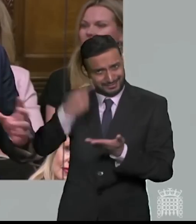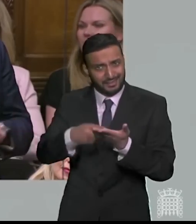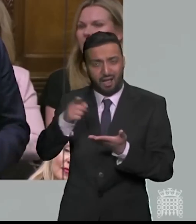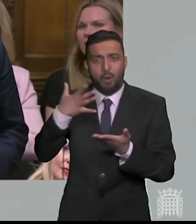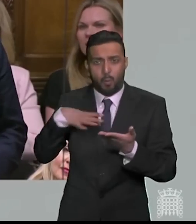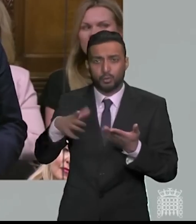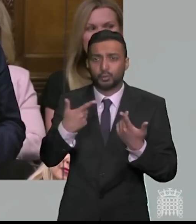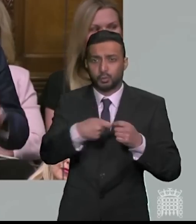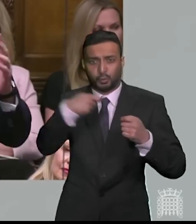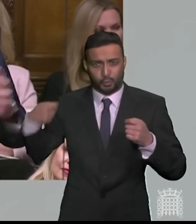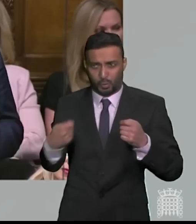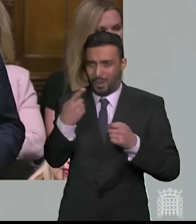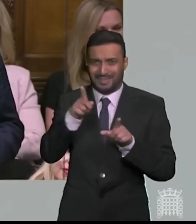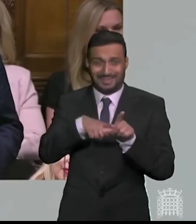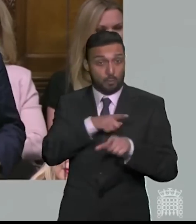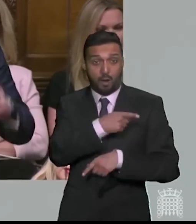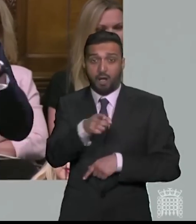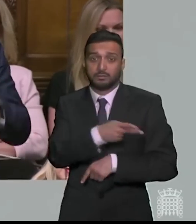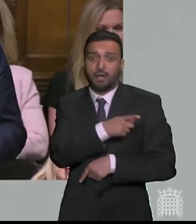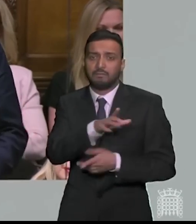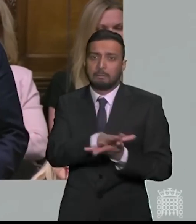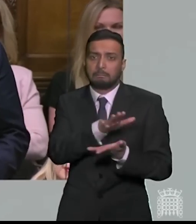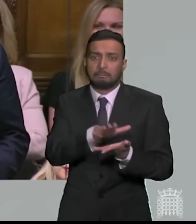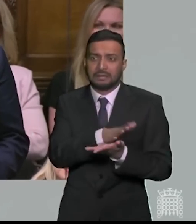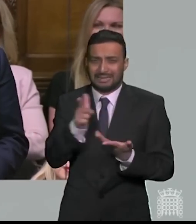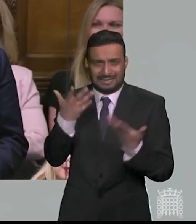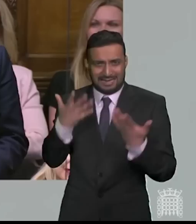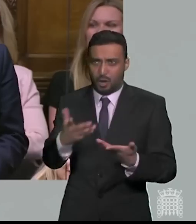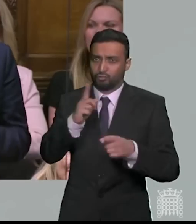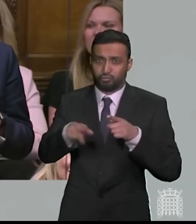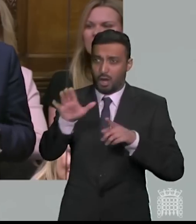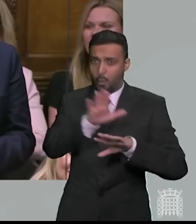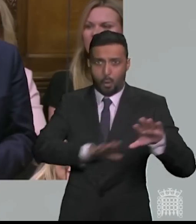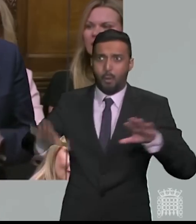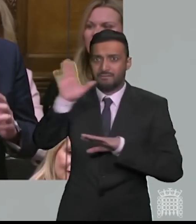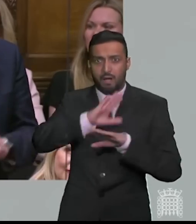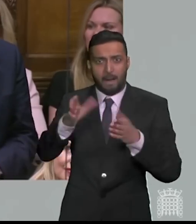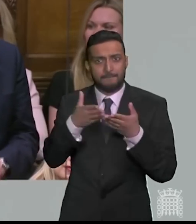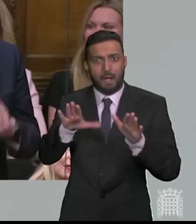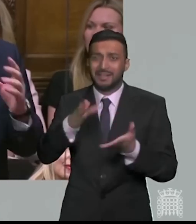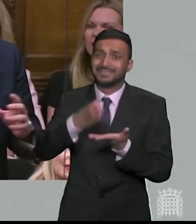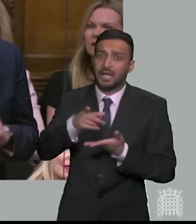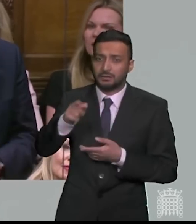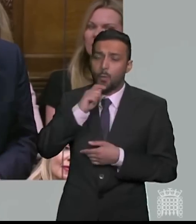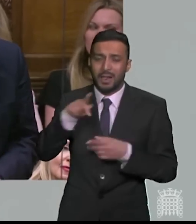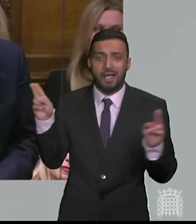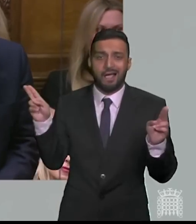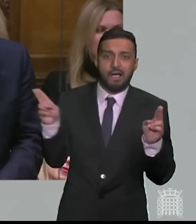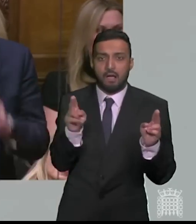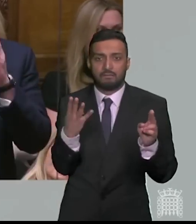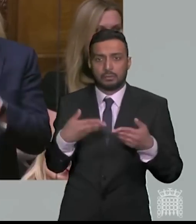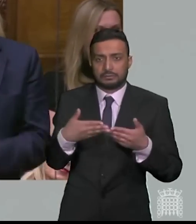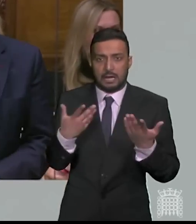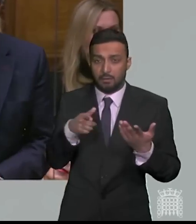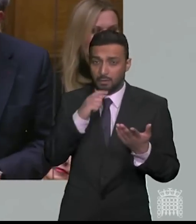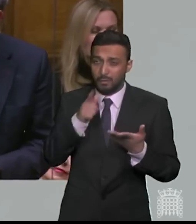now unions are pushing to spread the 4-day working week across the public sector, something that the Taxpayers Alliance estimates will cost £30 billion.